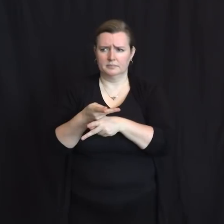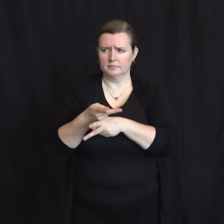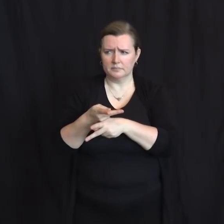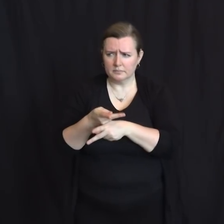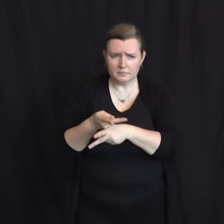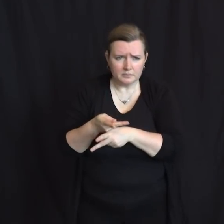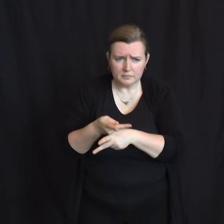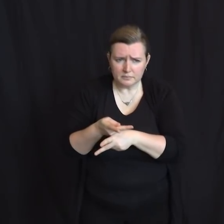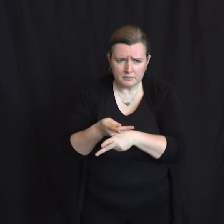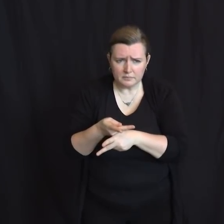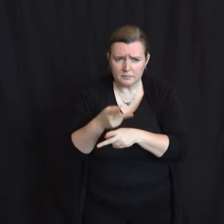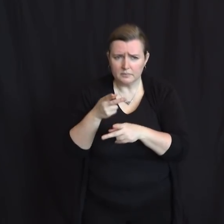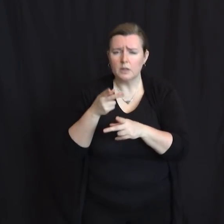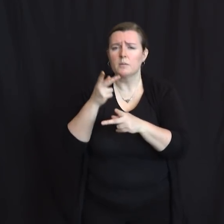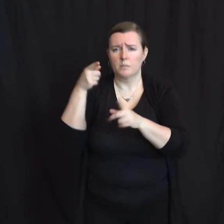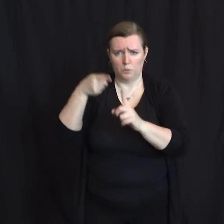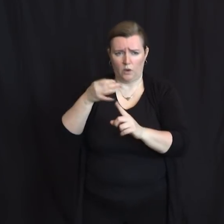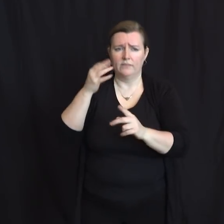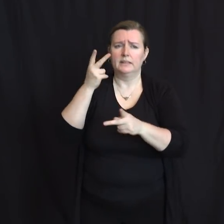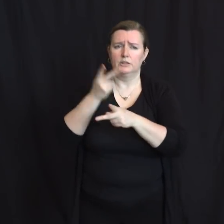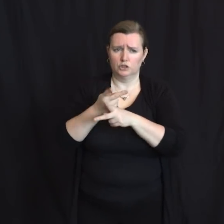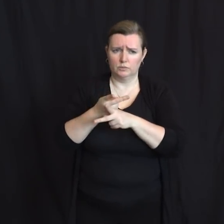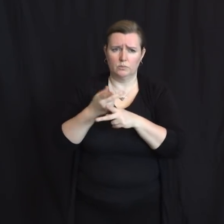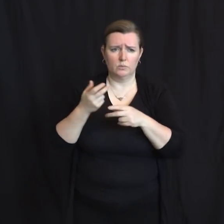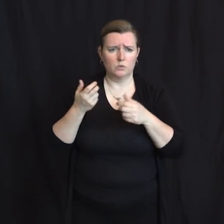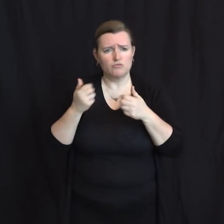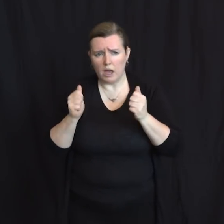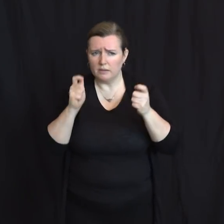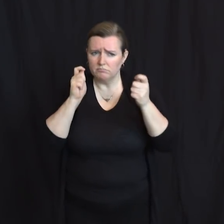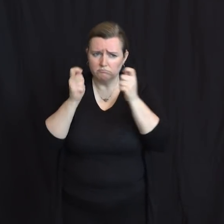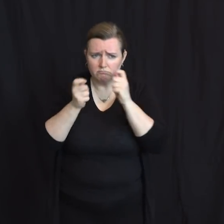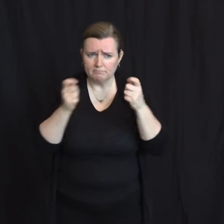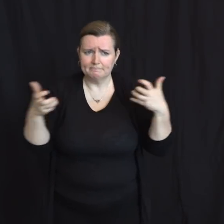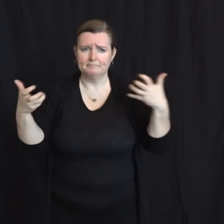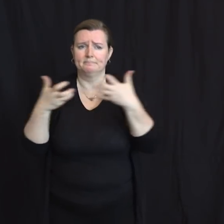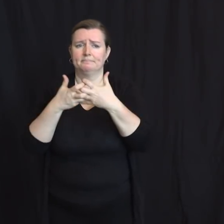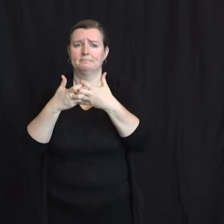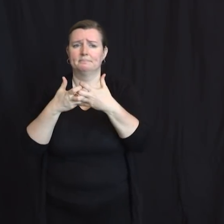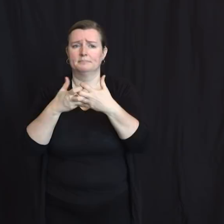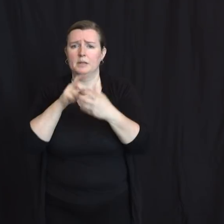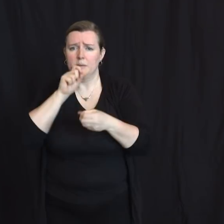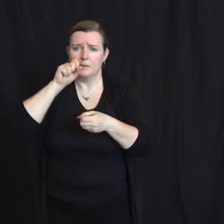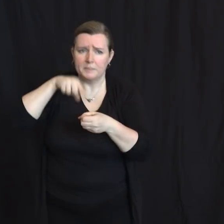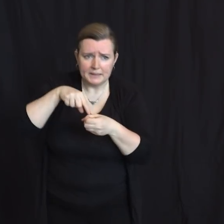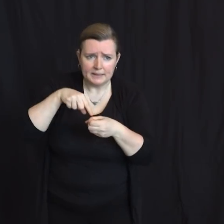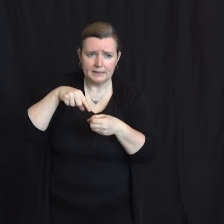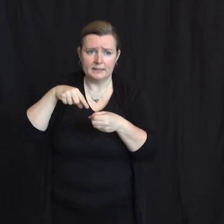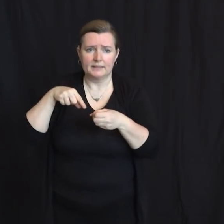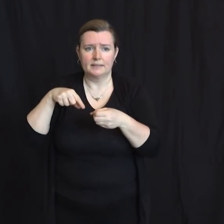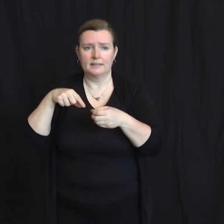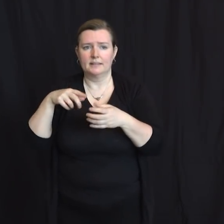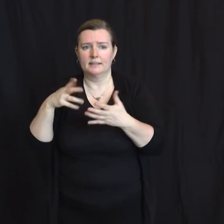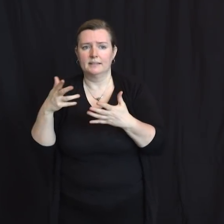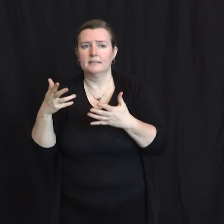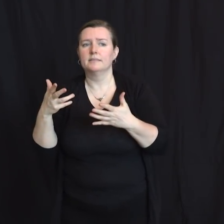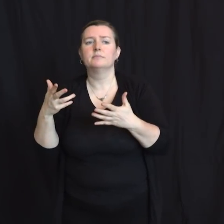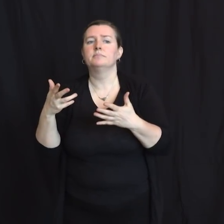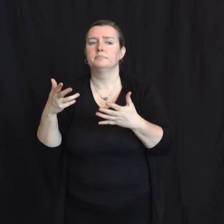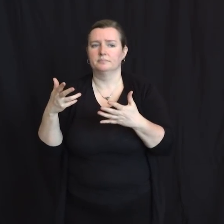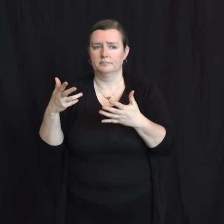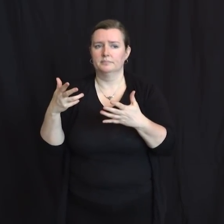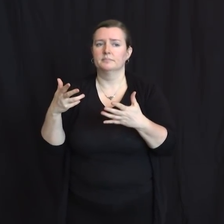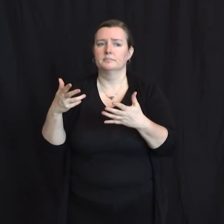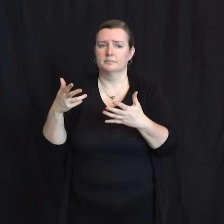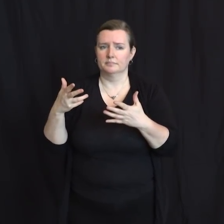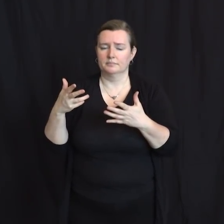that for saliva also, yep, but so far that testing is not. Clearly, if I was going to ask you that, you took the words out of my mouth.